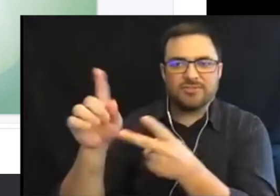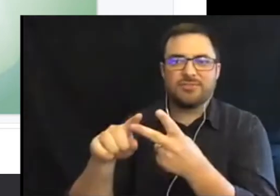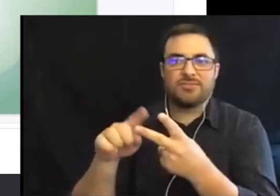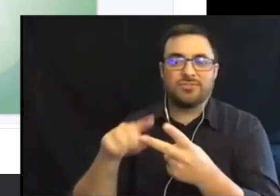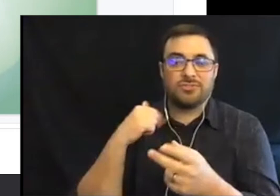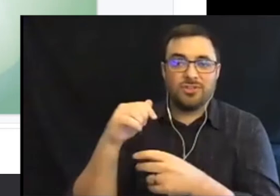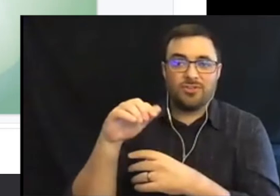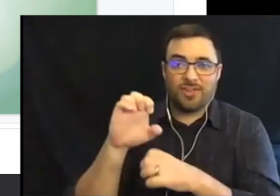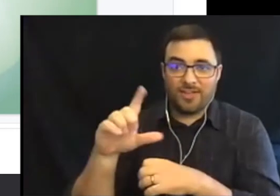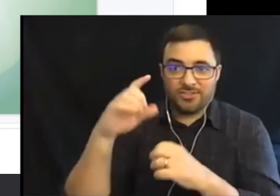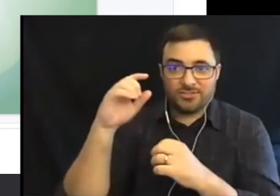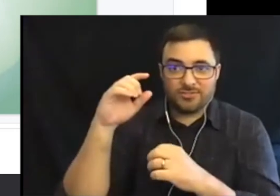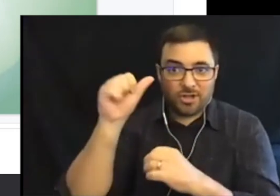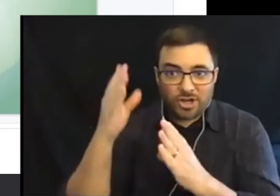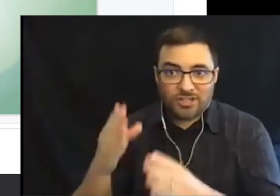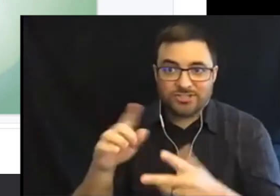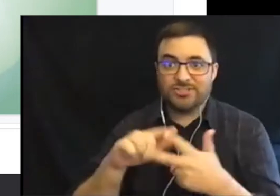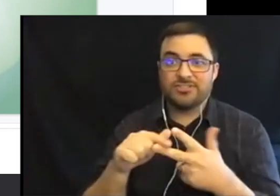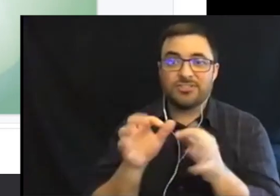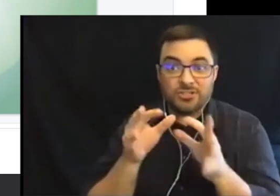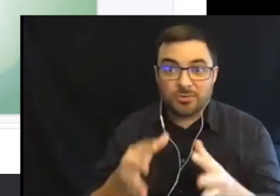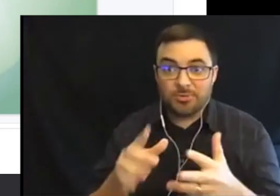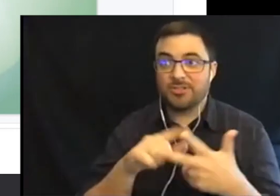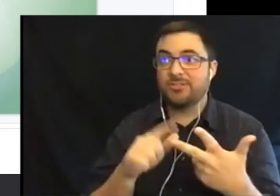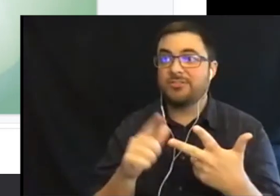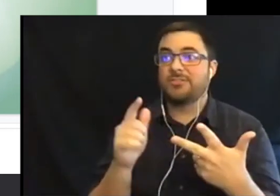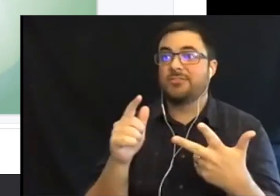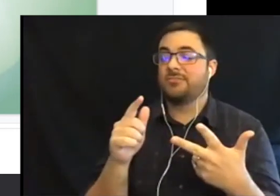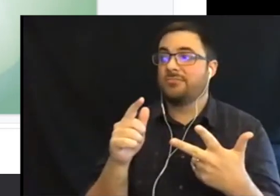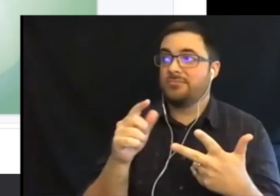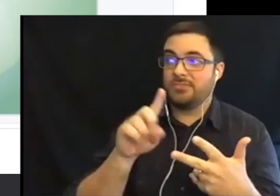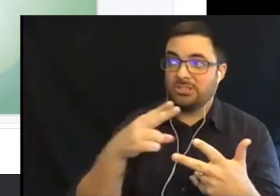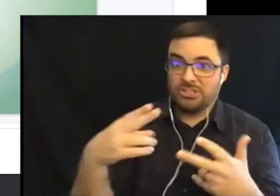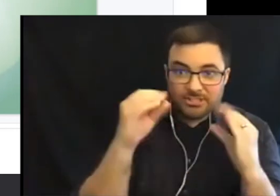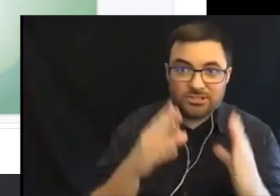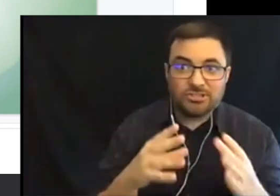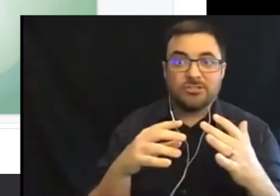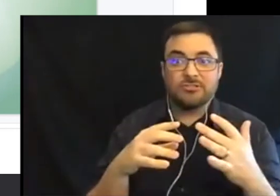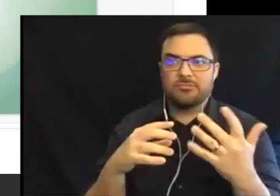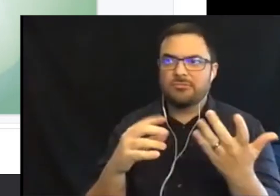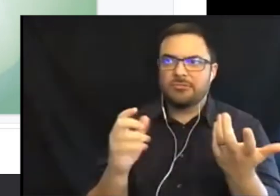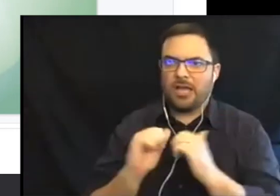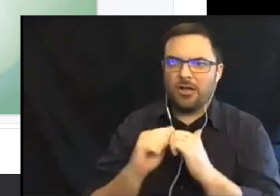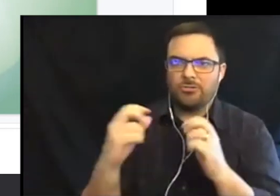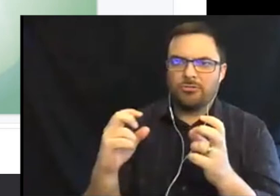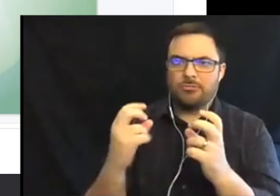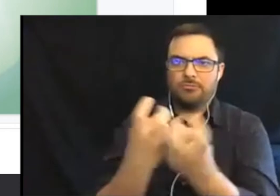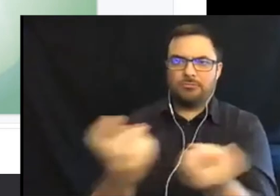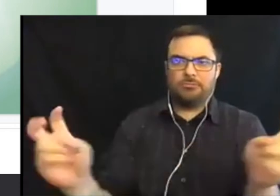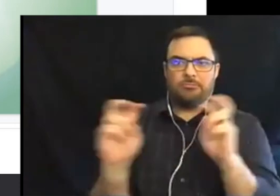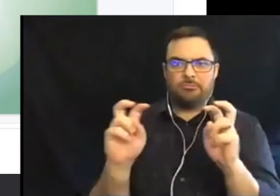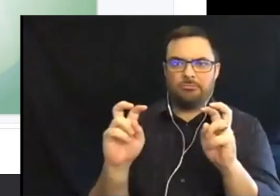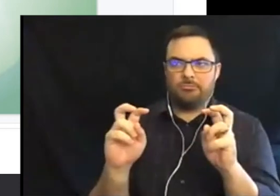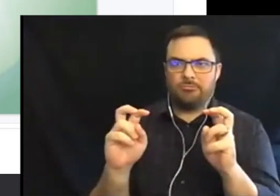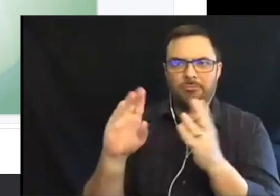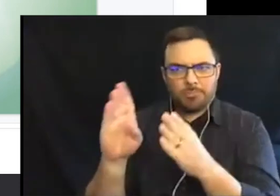educational audiologists, your educational interpreters, your teachers for the deaf and hard of hearing. Sometimes they don't even have the opportunity to sit down together and co-plan to